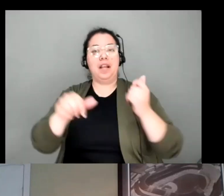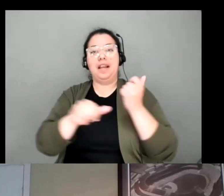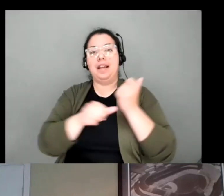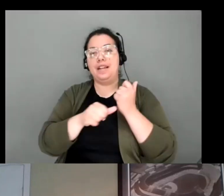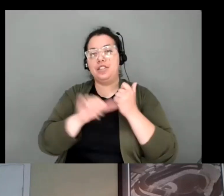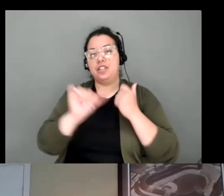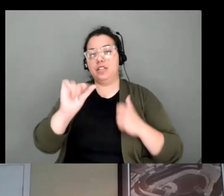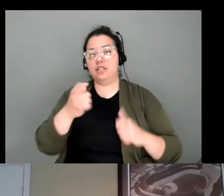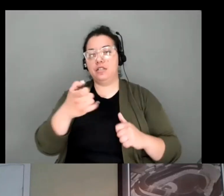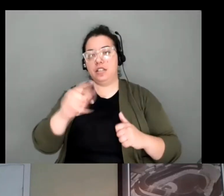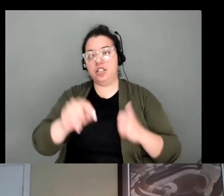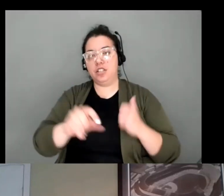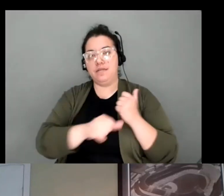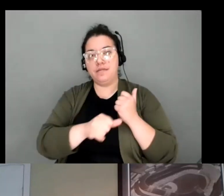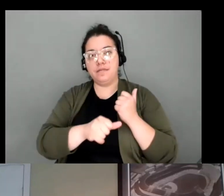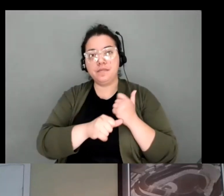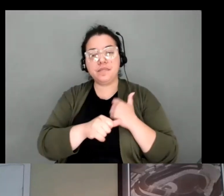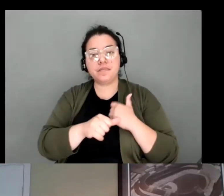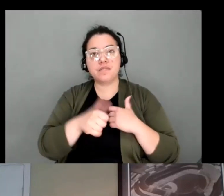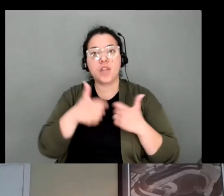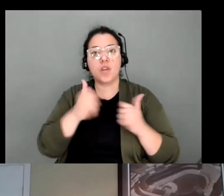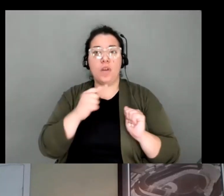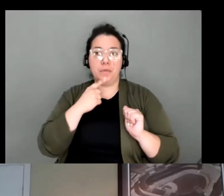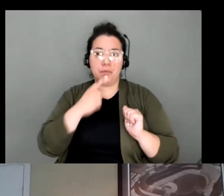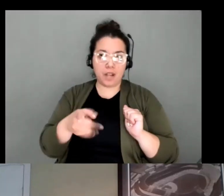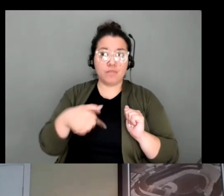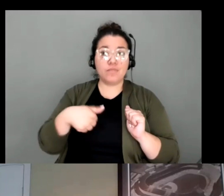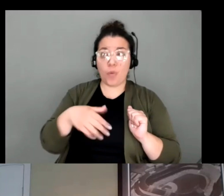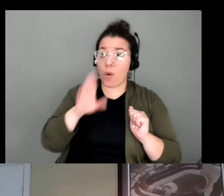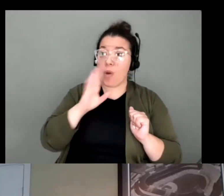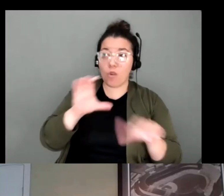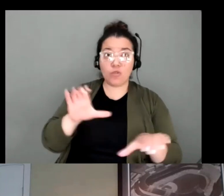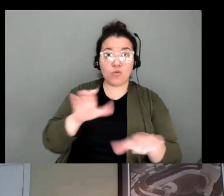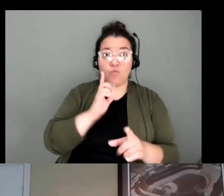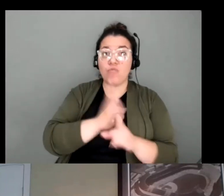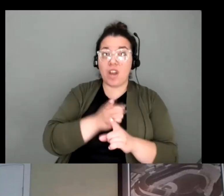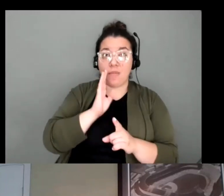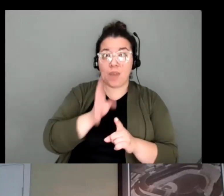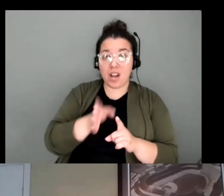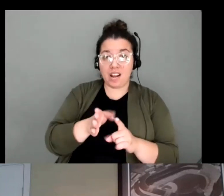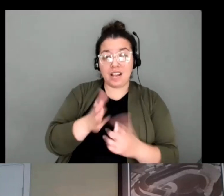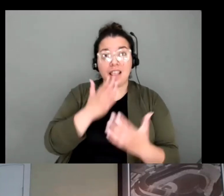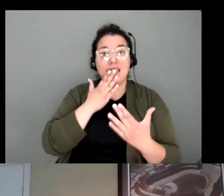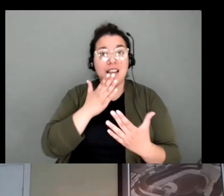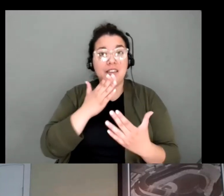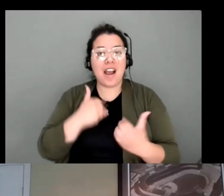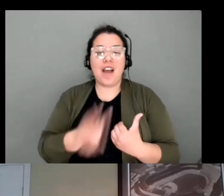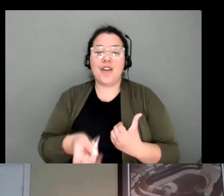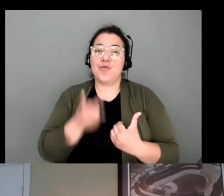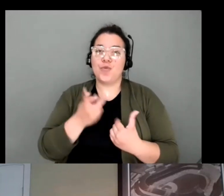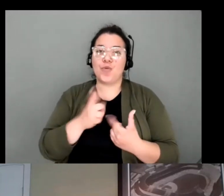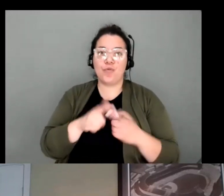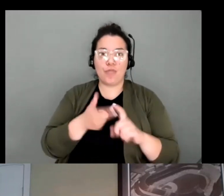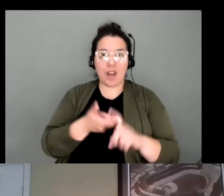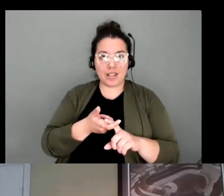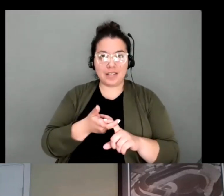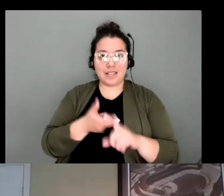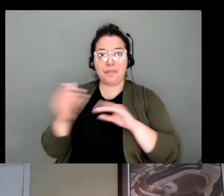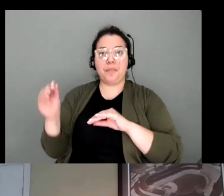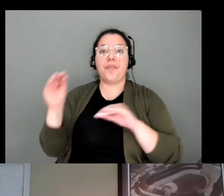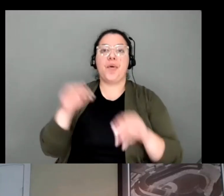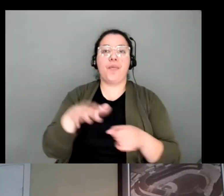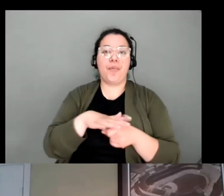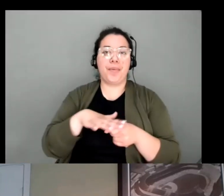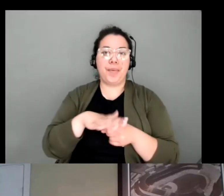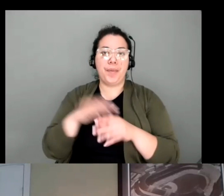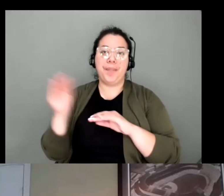that you'd be able to do right by them. And thank goodness I happened to have two friends that were moving into the area,